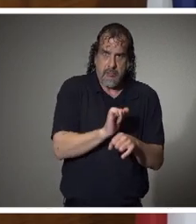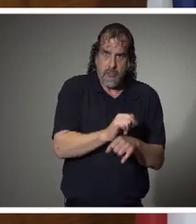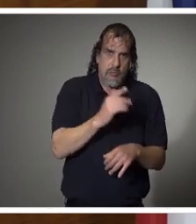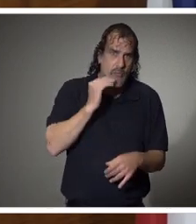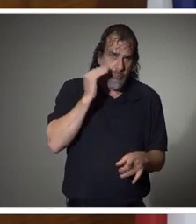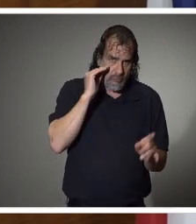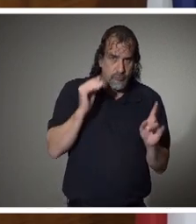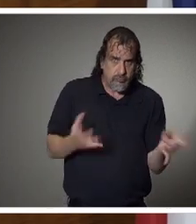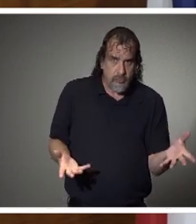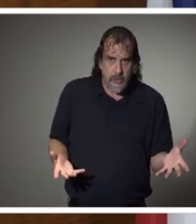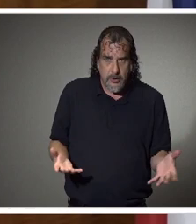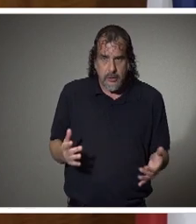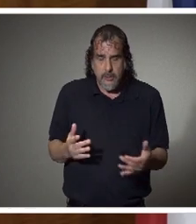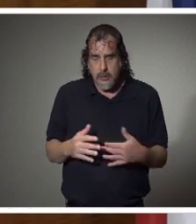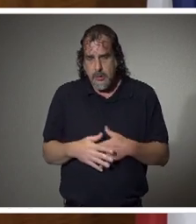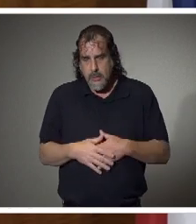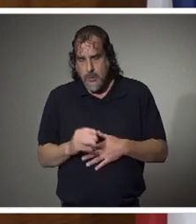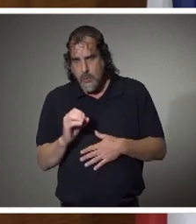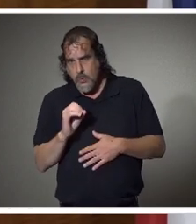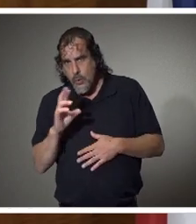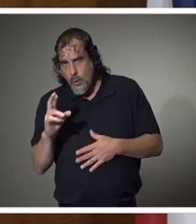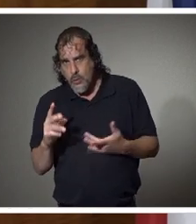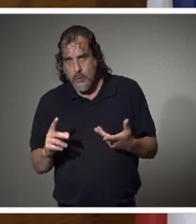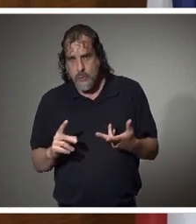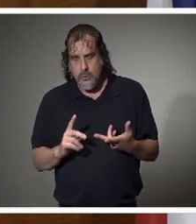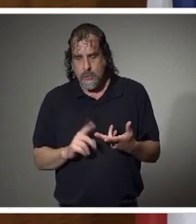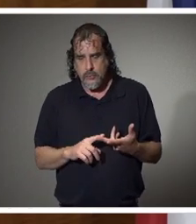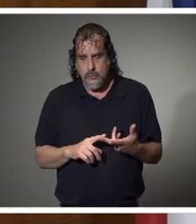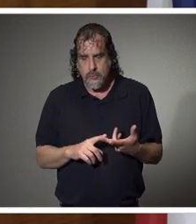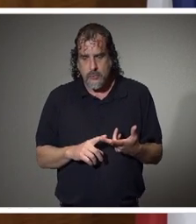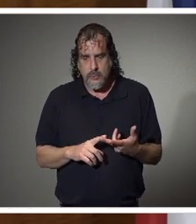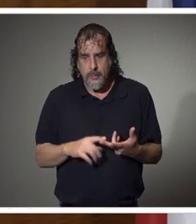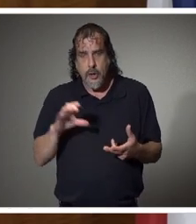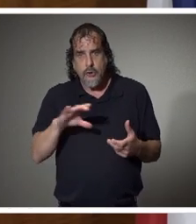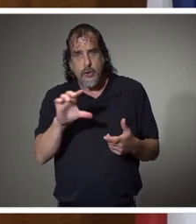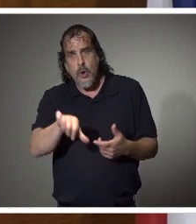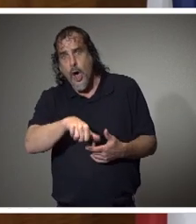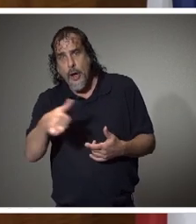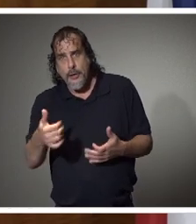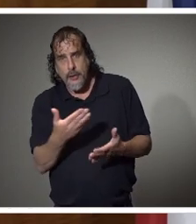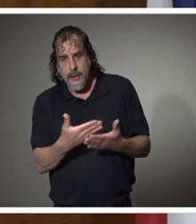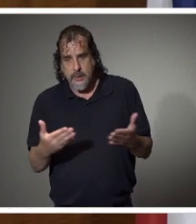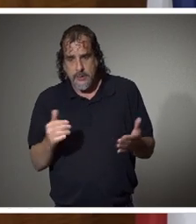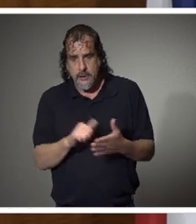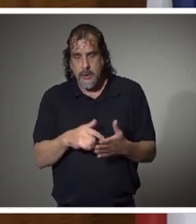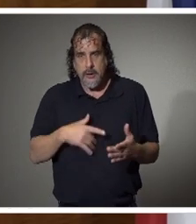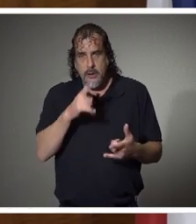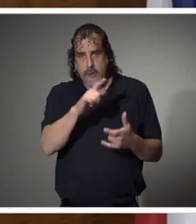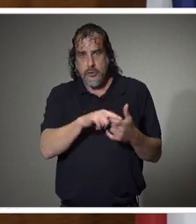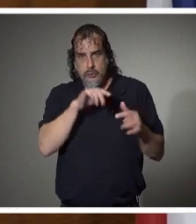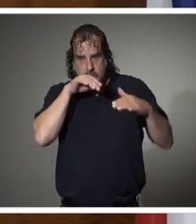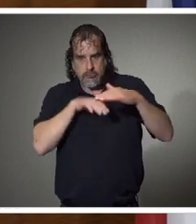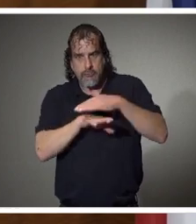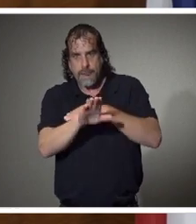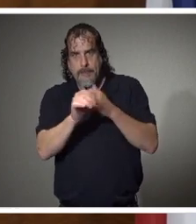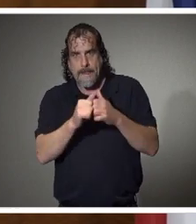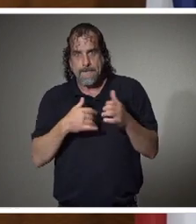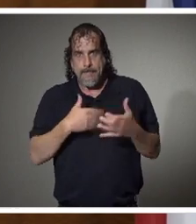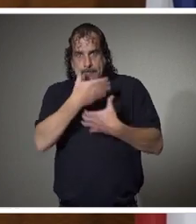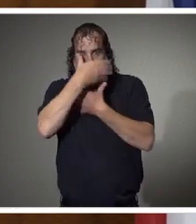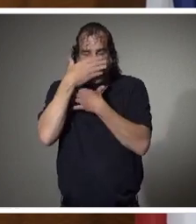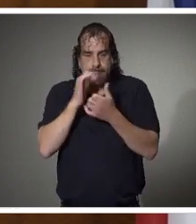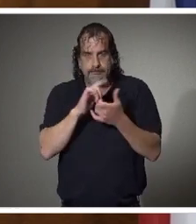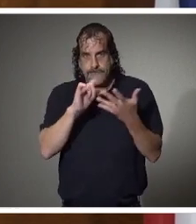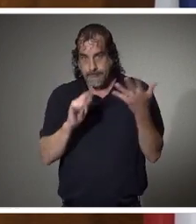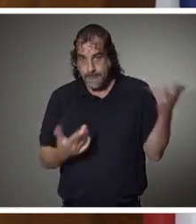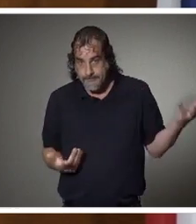that is an option, or to take extra necessary precautions to wear masks, et cetera.